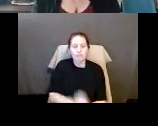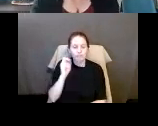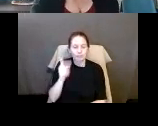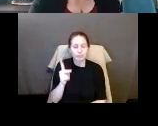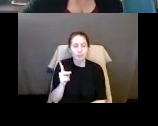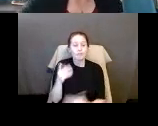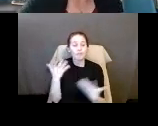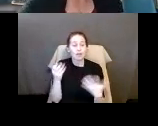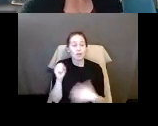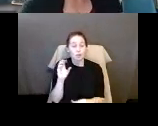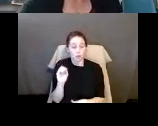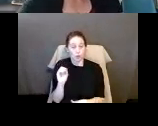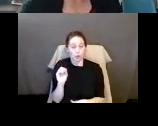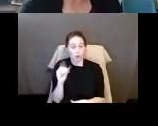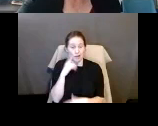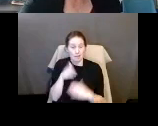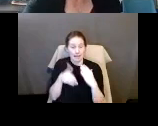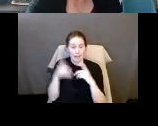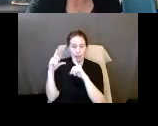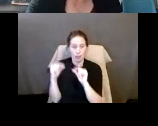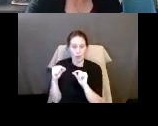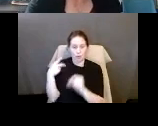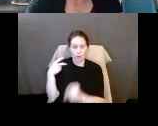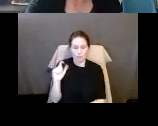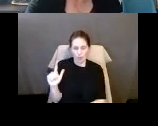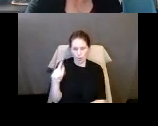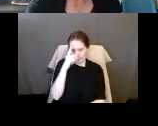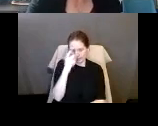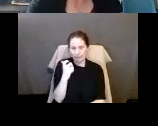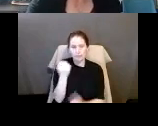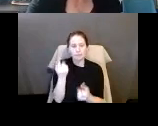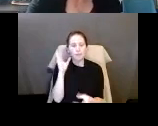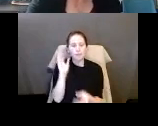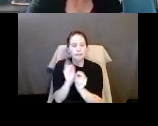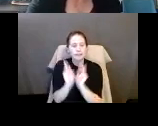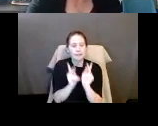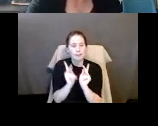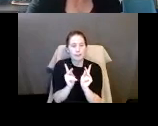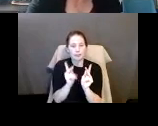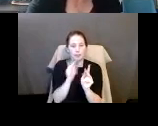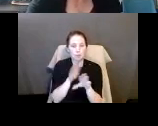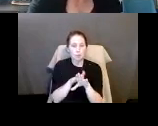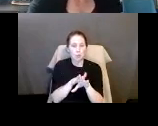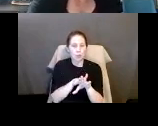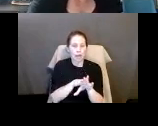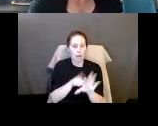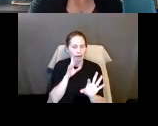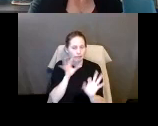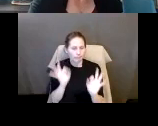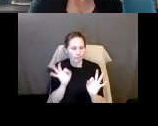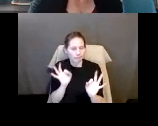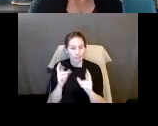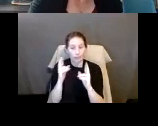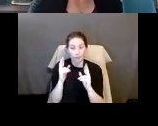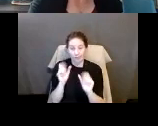So with that being said, I'm going to end the poll because the numbers of people participating have slowed down, and